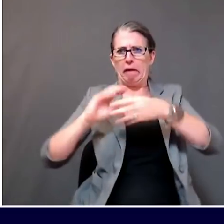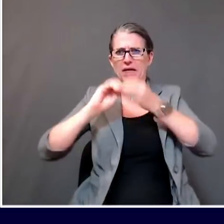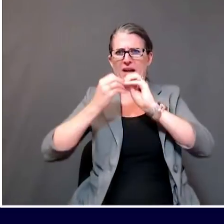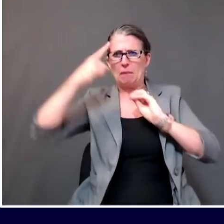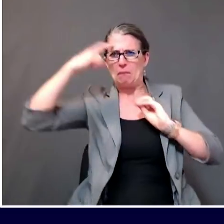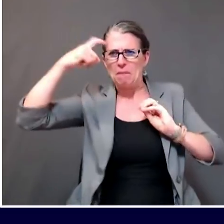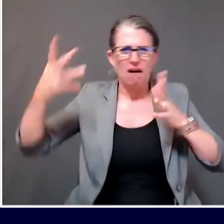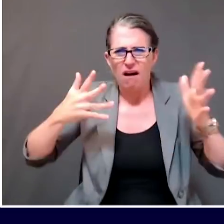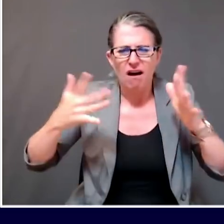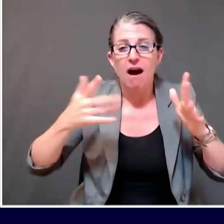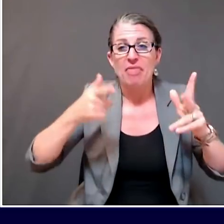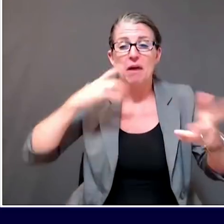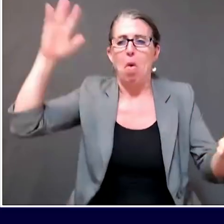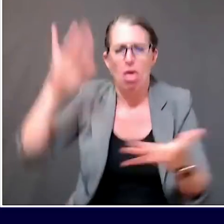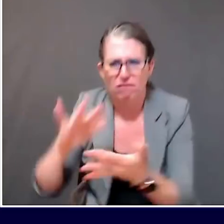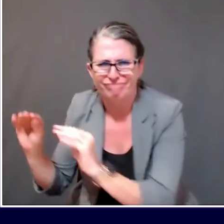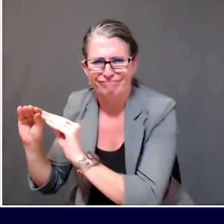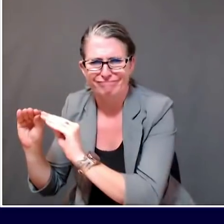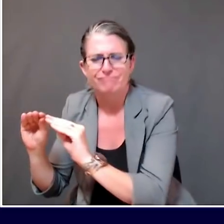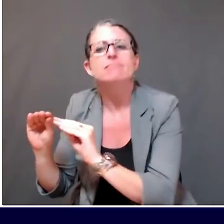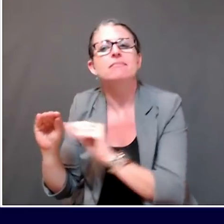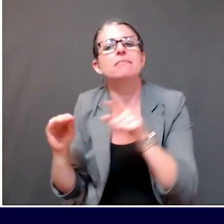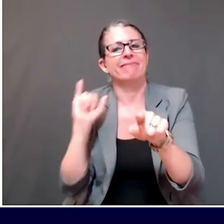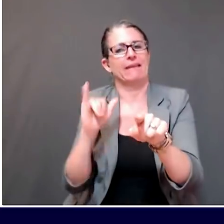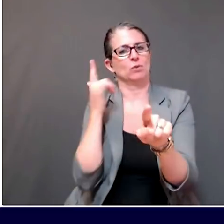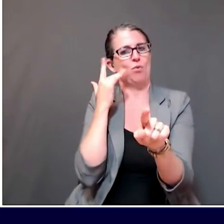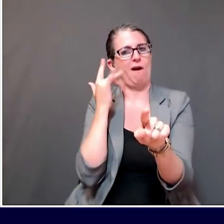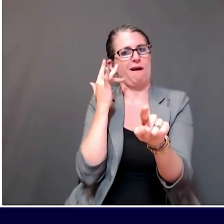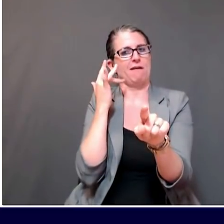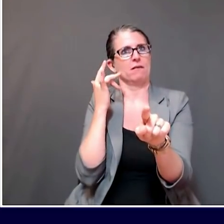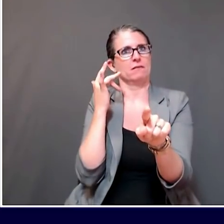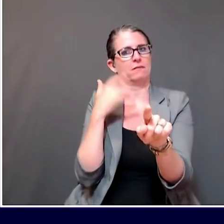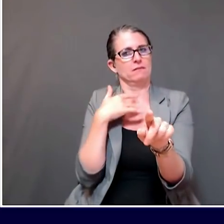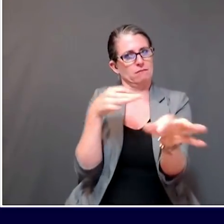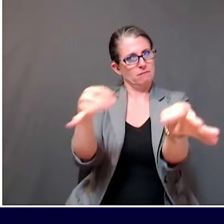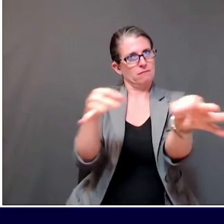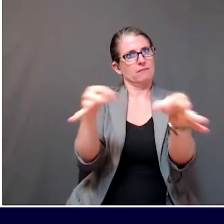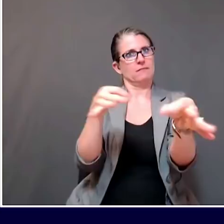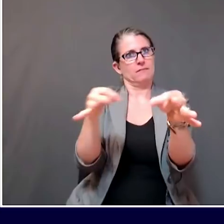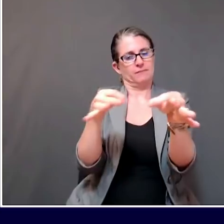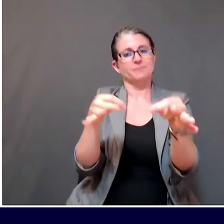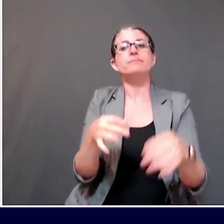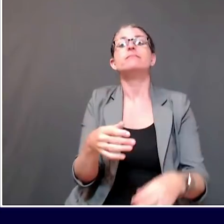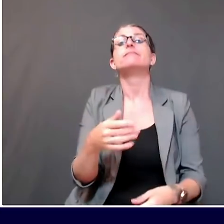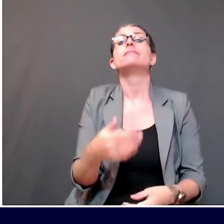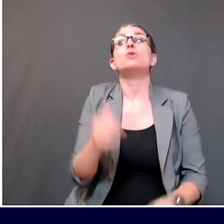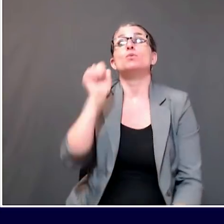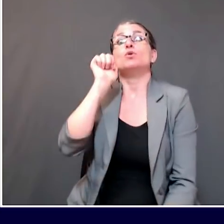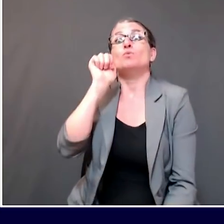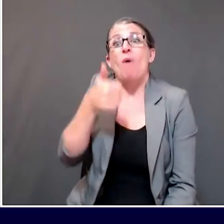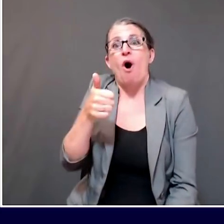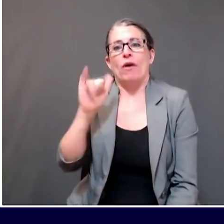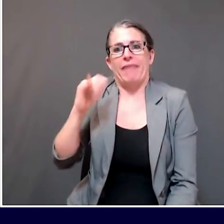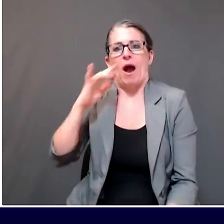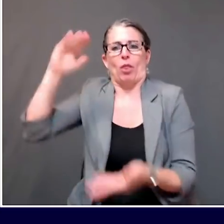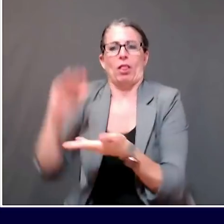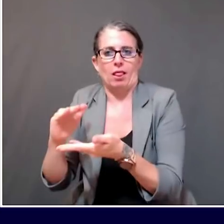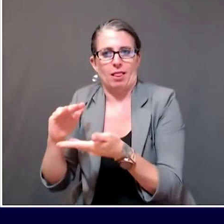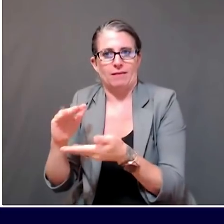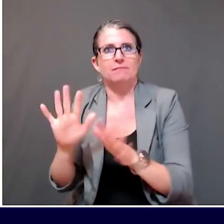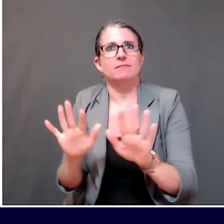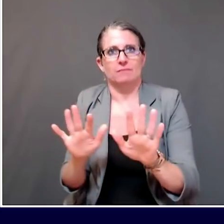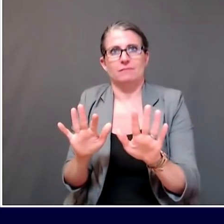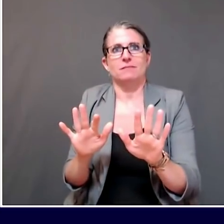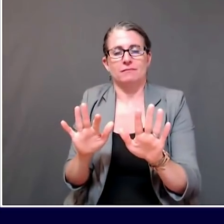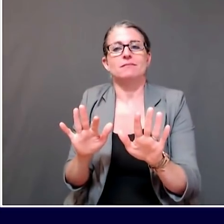That change will appear on our website starting tomorrow. But in the interest of transparency, I wanted to brief everybody